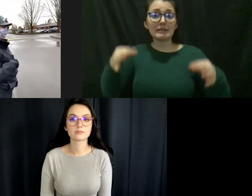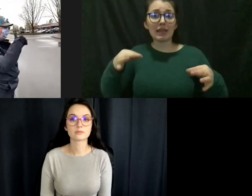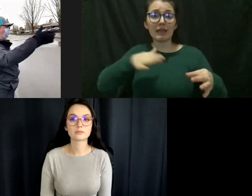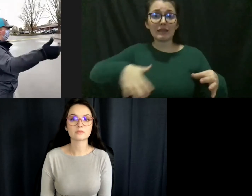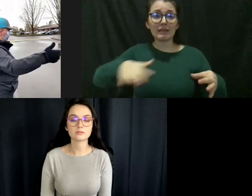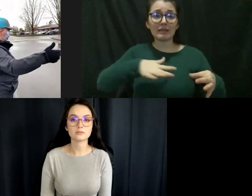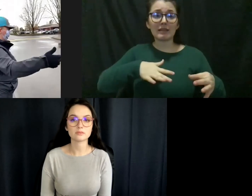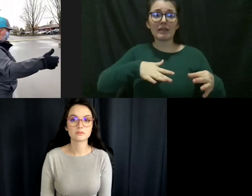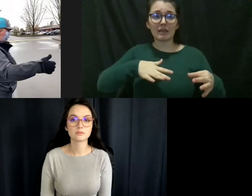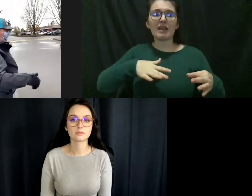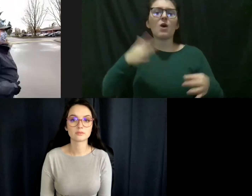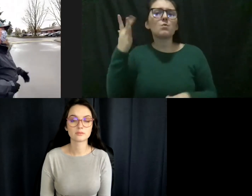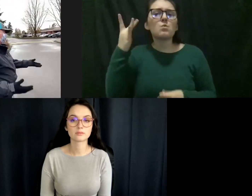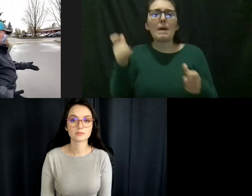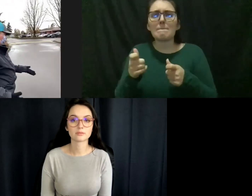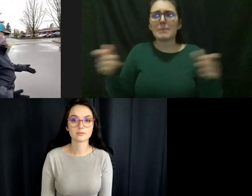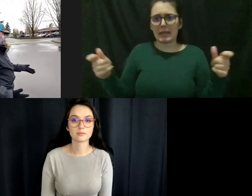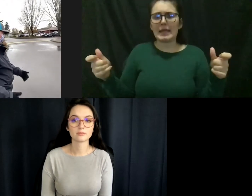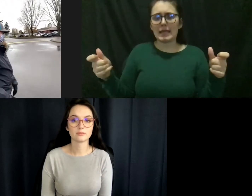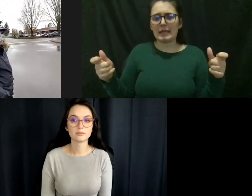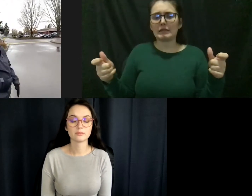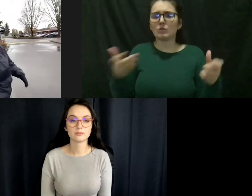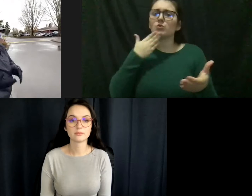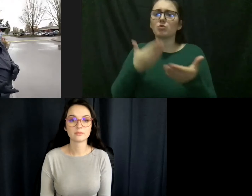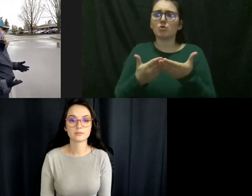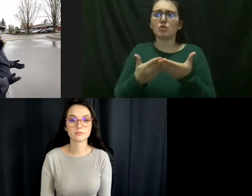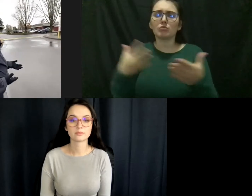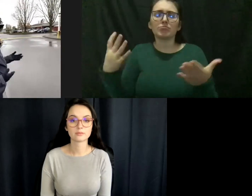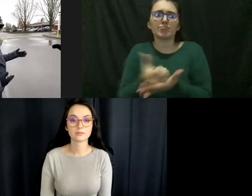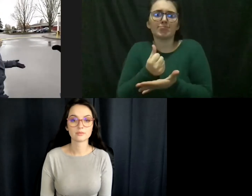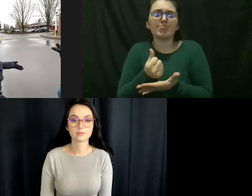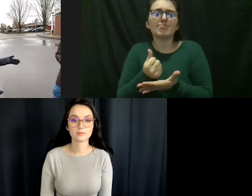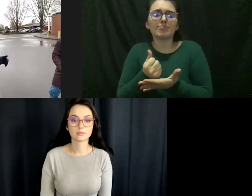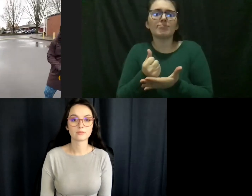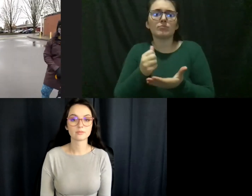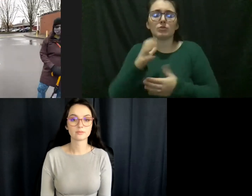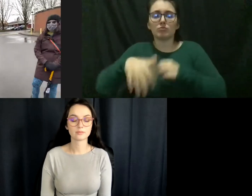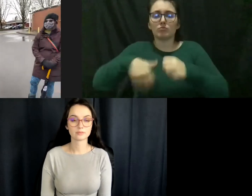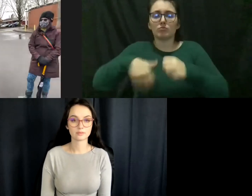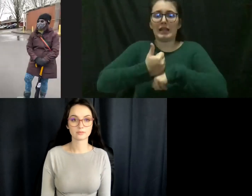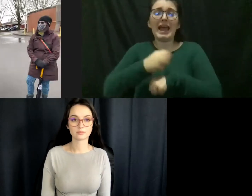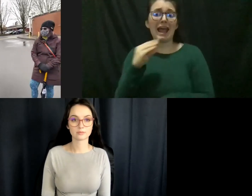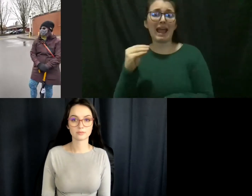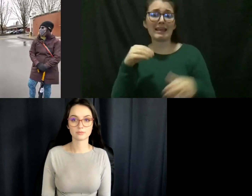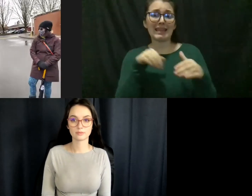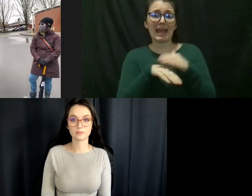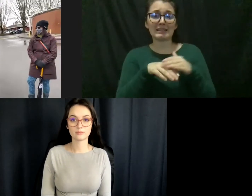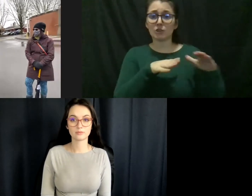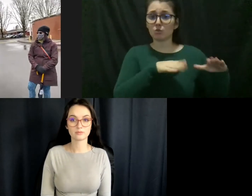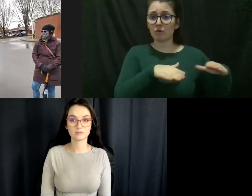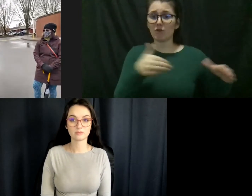very far from here, and it was sold to the city. And this was, I was 13 and that happened, so we